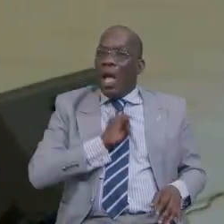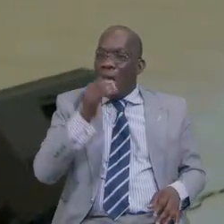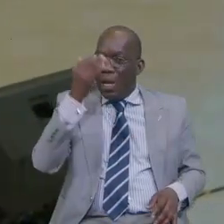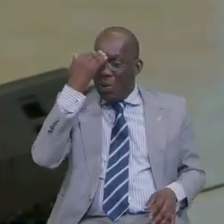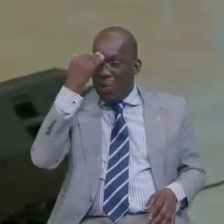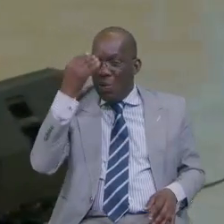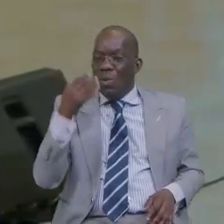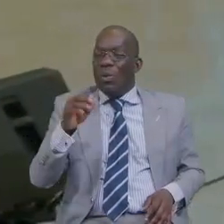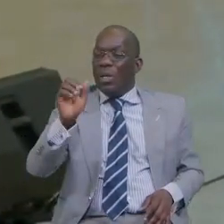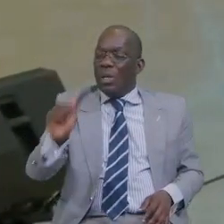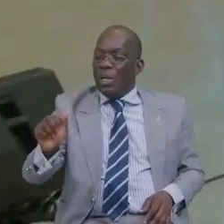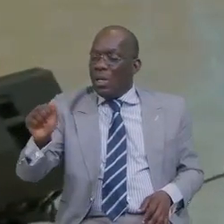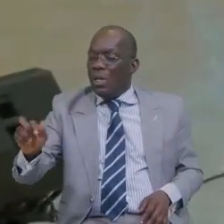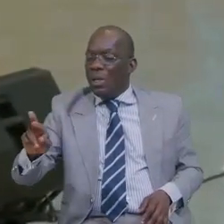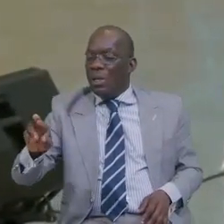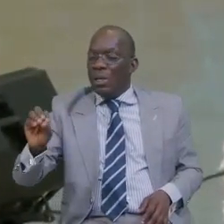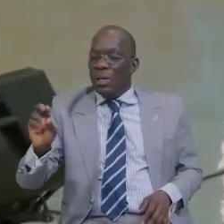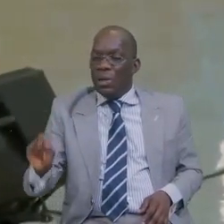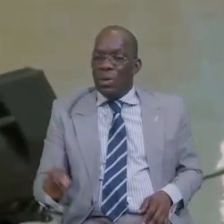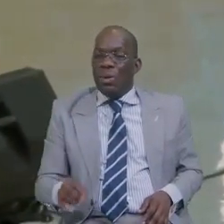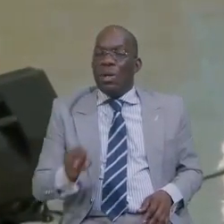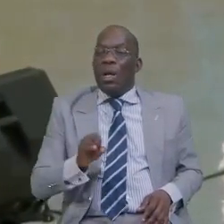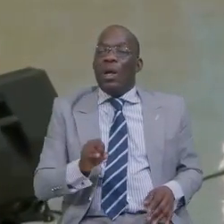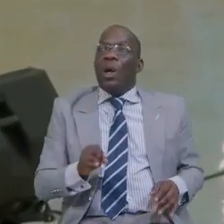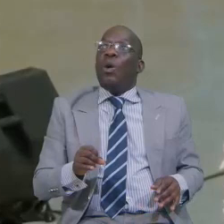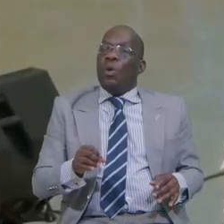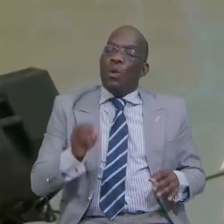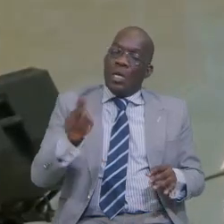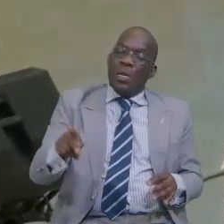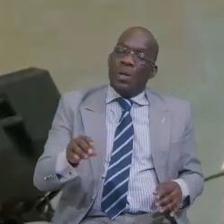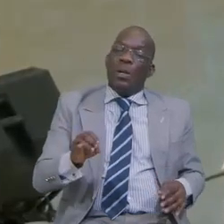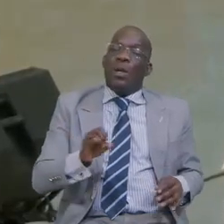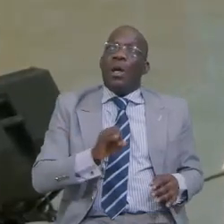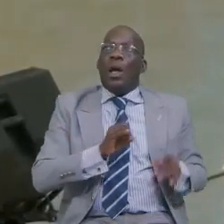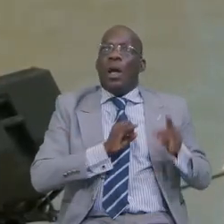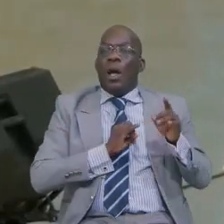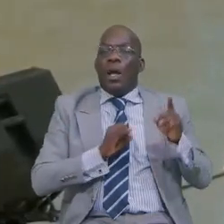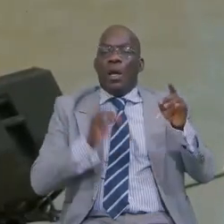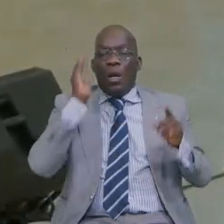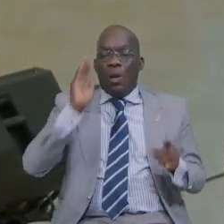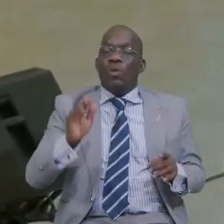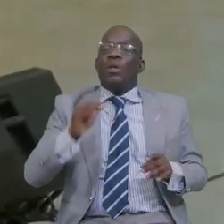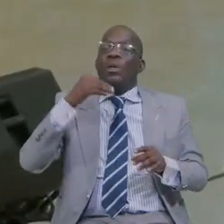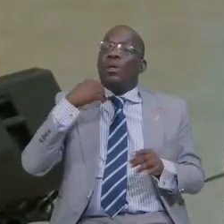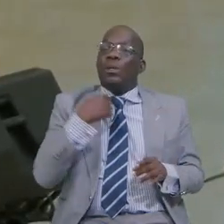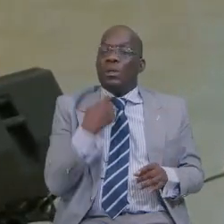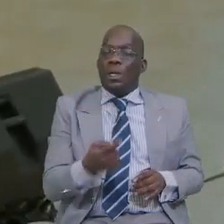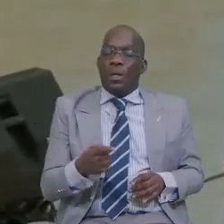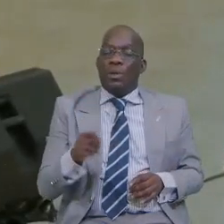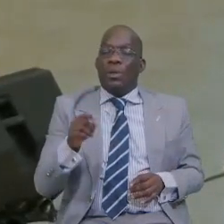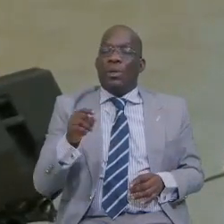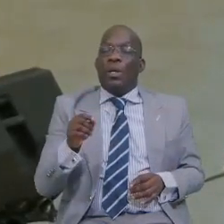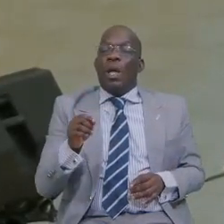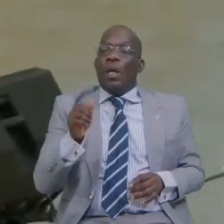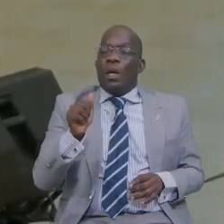told him, all right, I tell him to assist you. And the Lord compelled him.